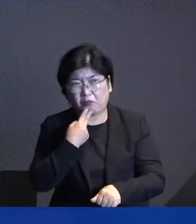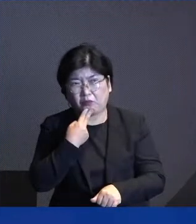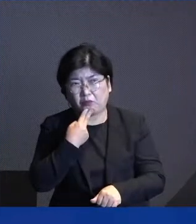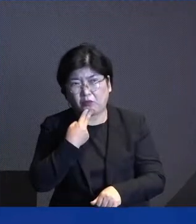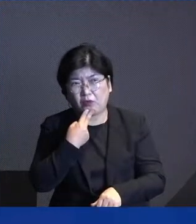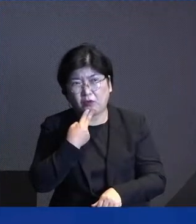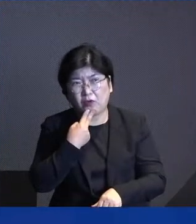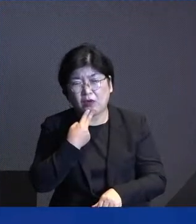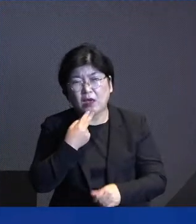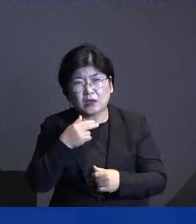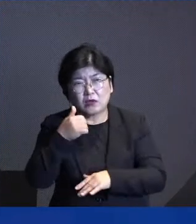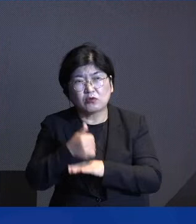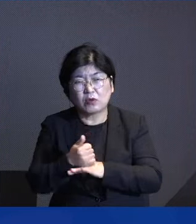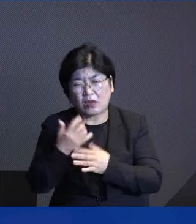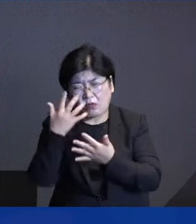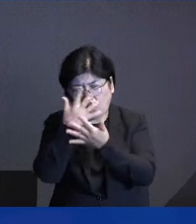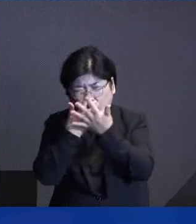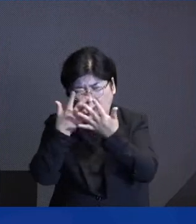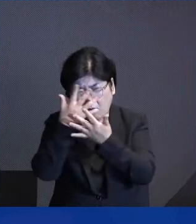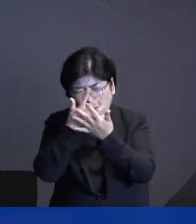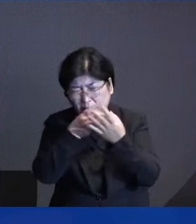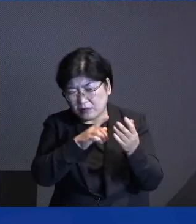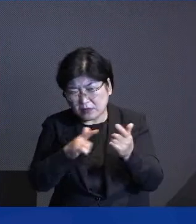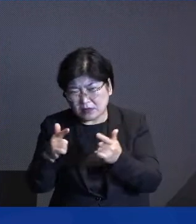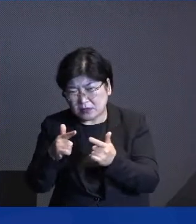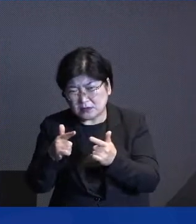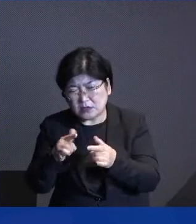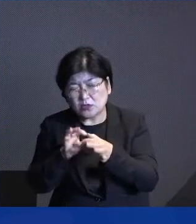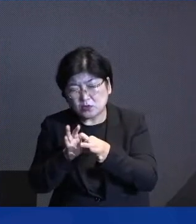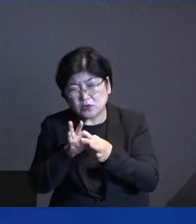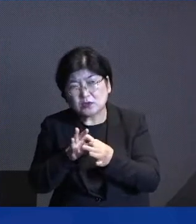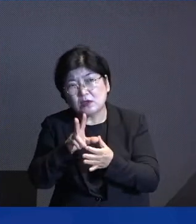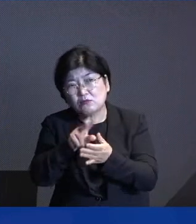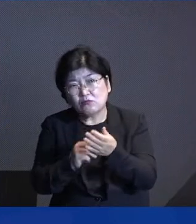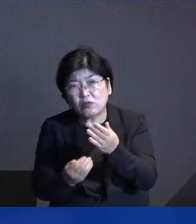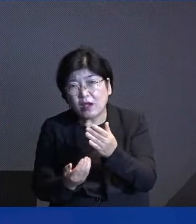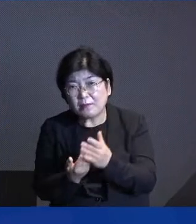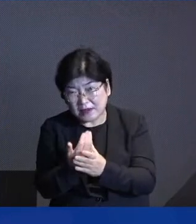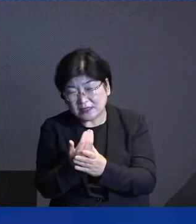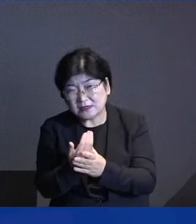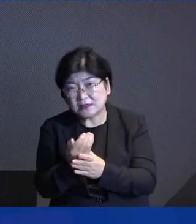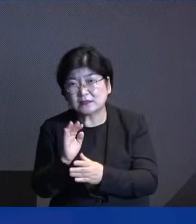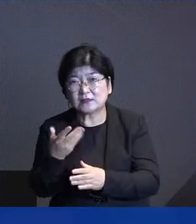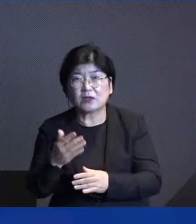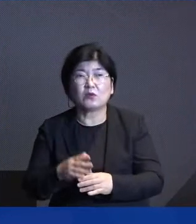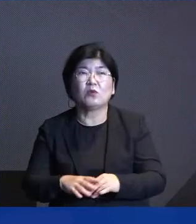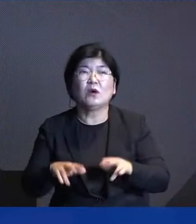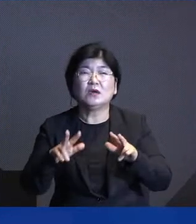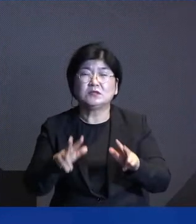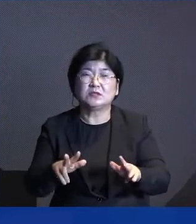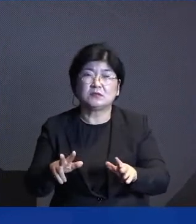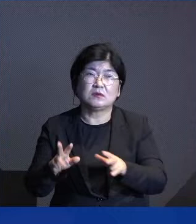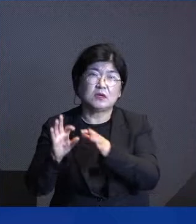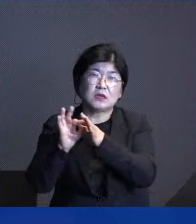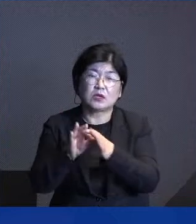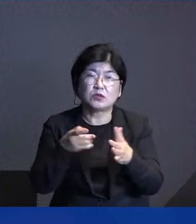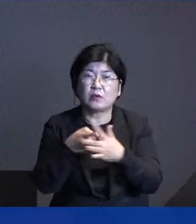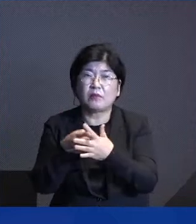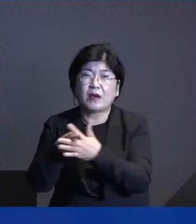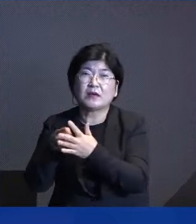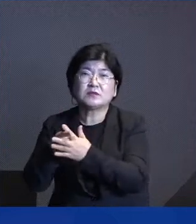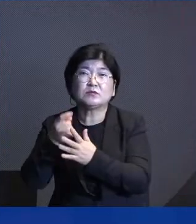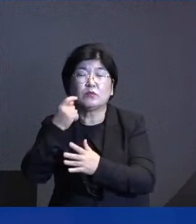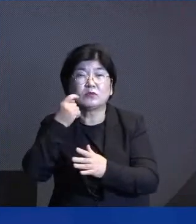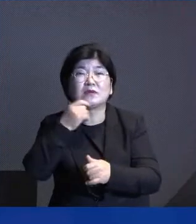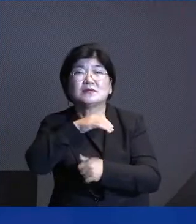abuse continues in societies today, undetected, neglected. There are different factors, starting right from individual